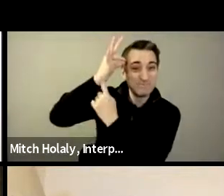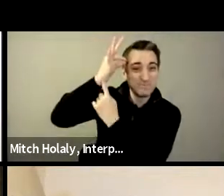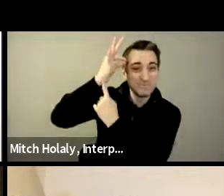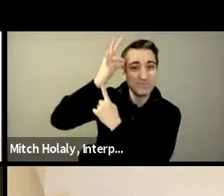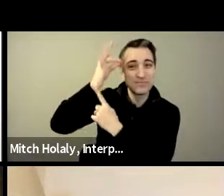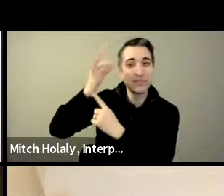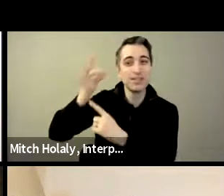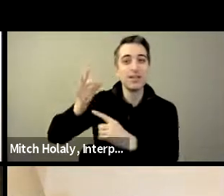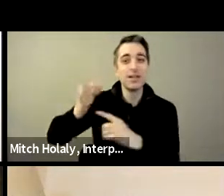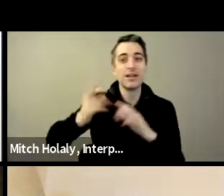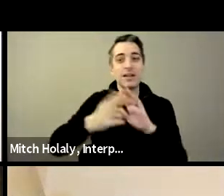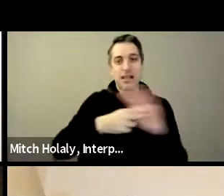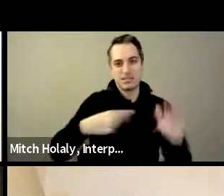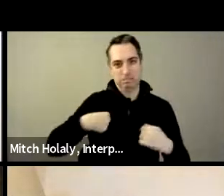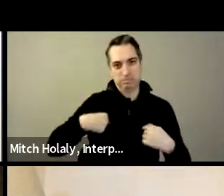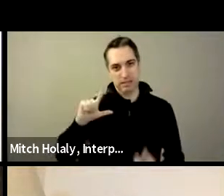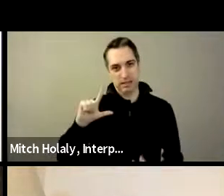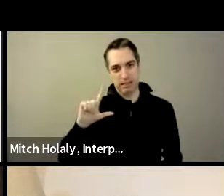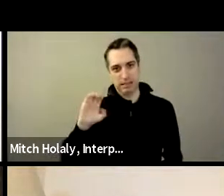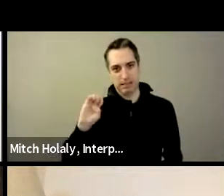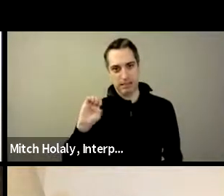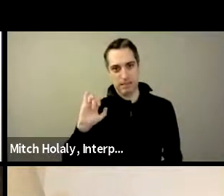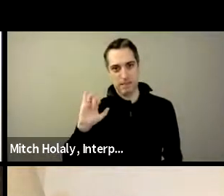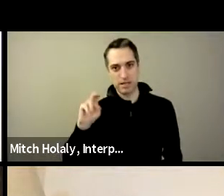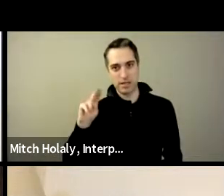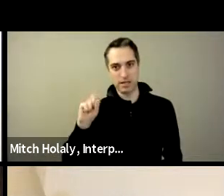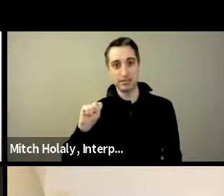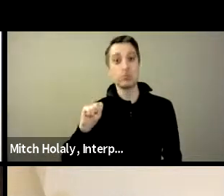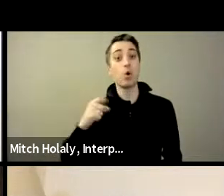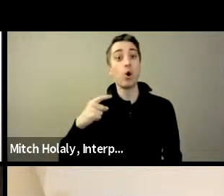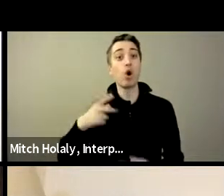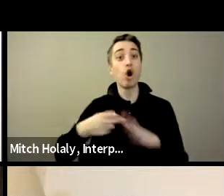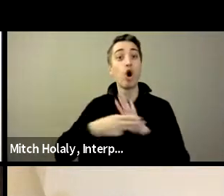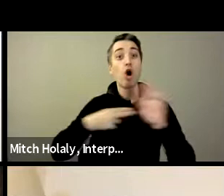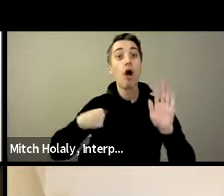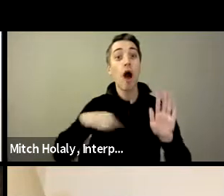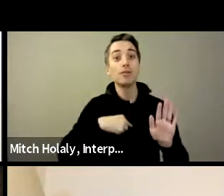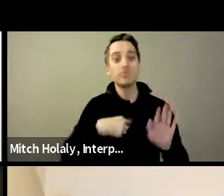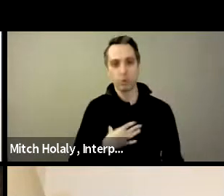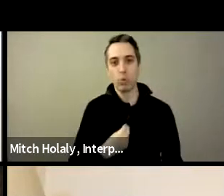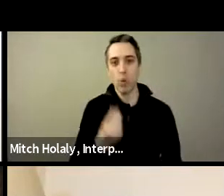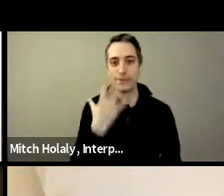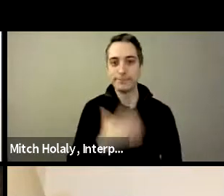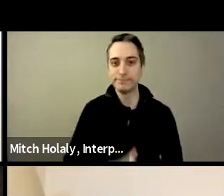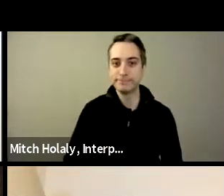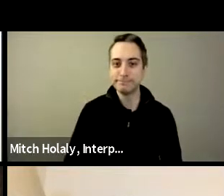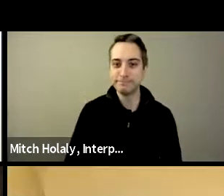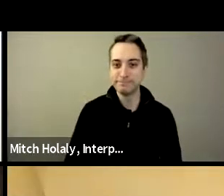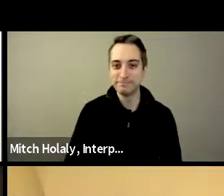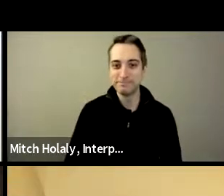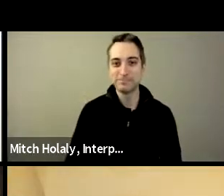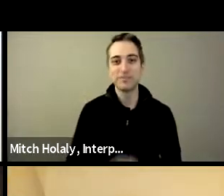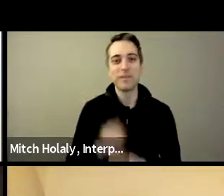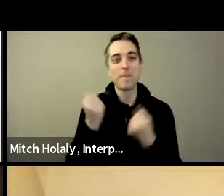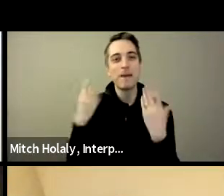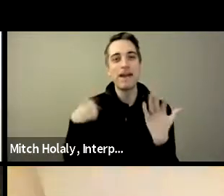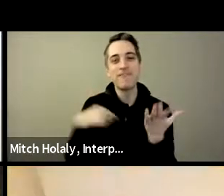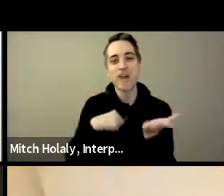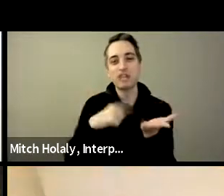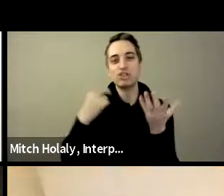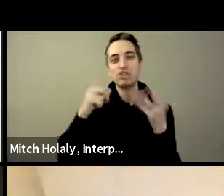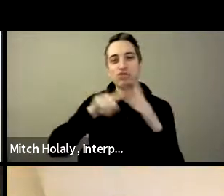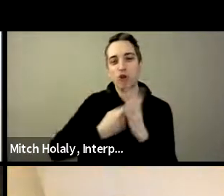classify the Lebanese, I'm Lebanese, they classify us as white. Many of us are starting to write